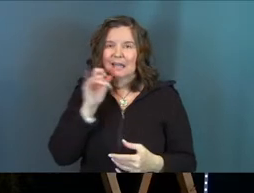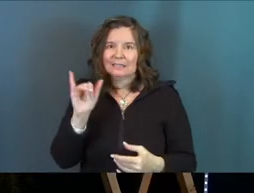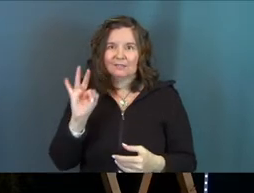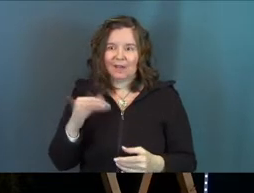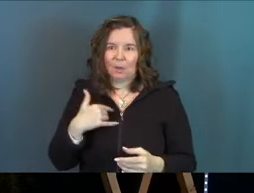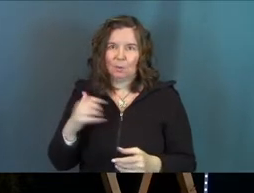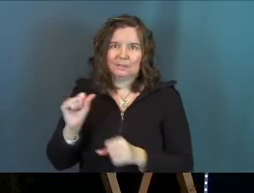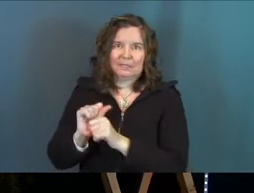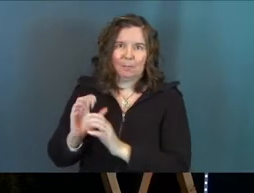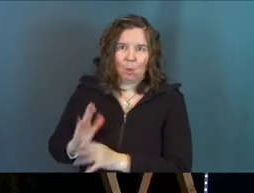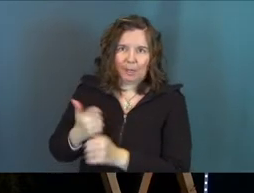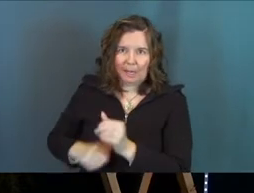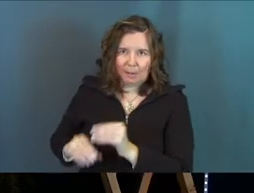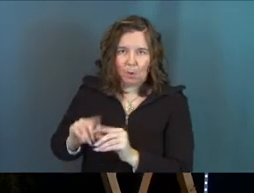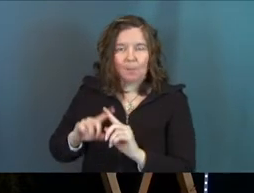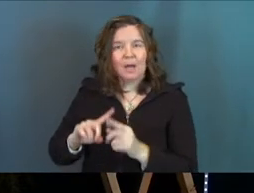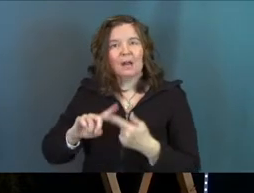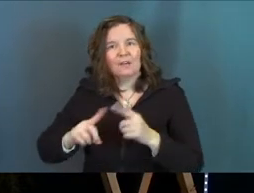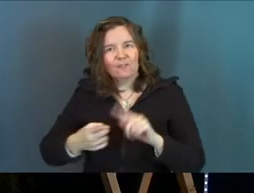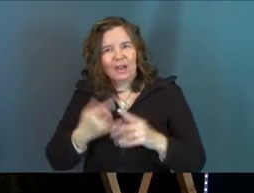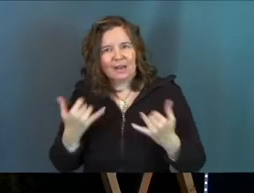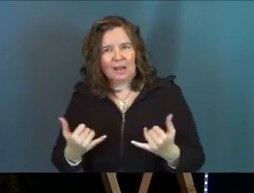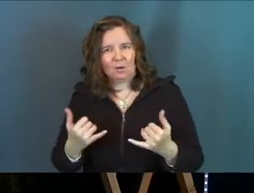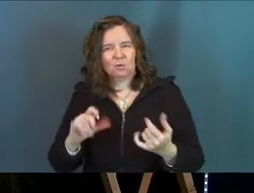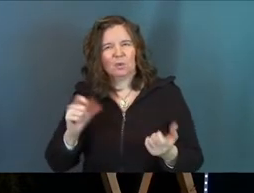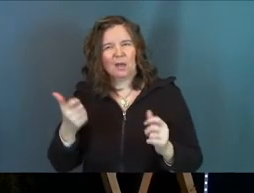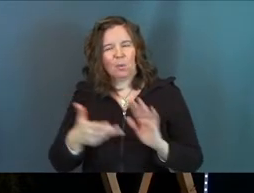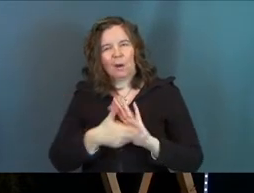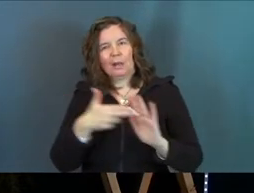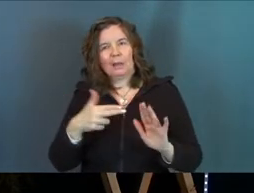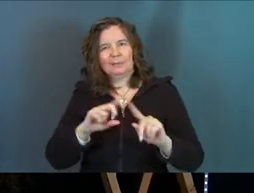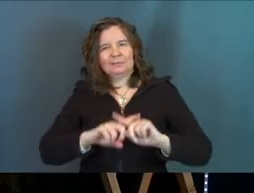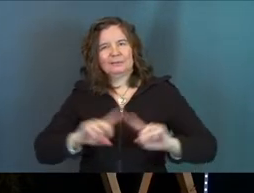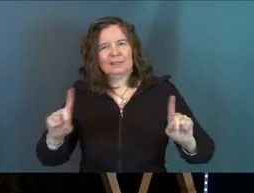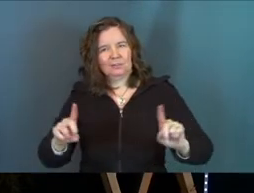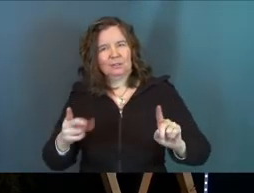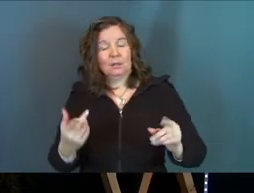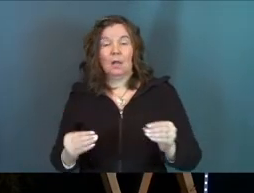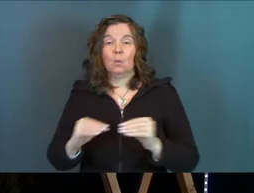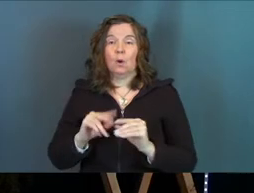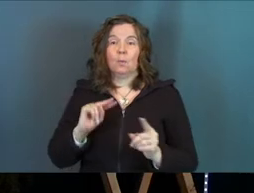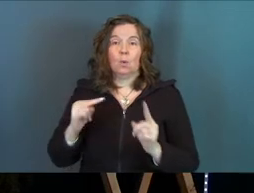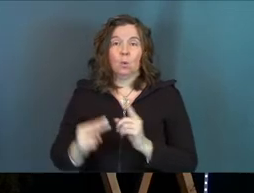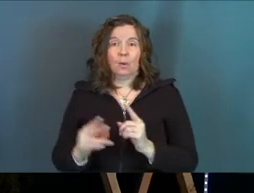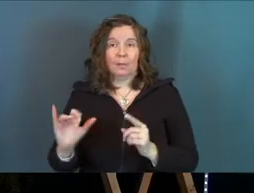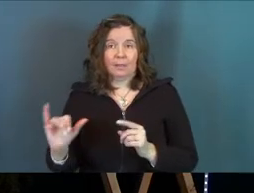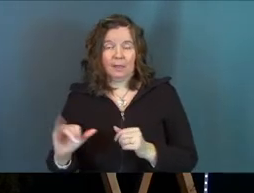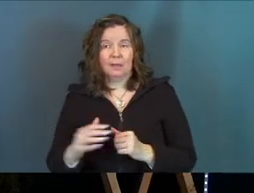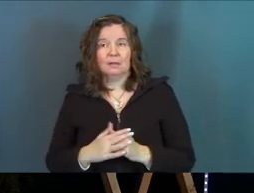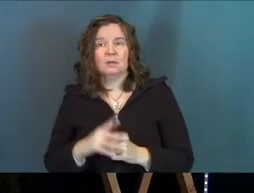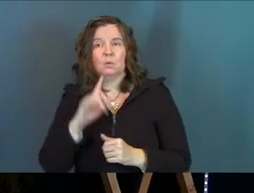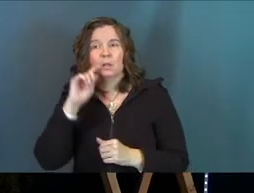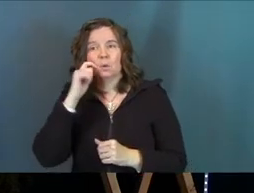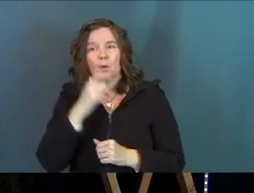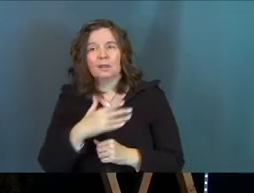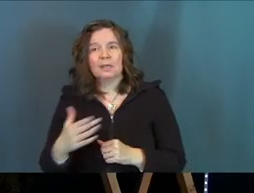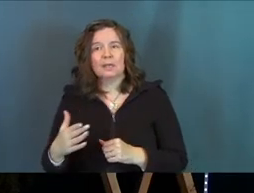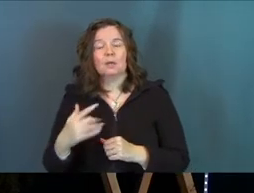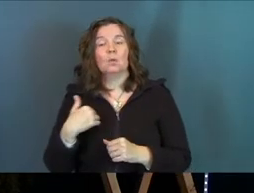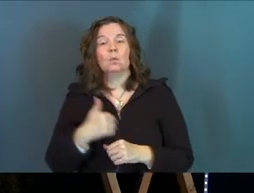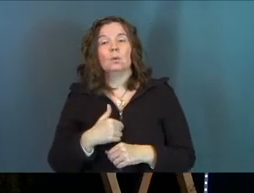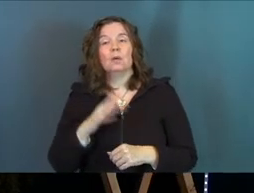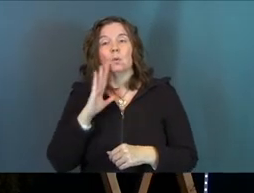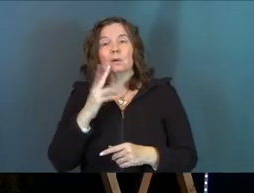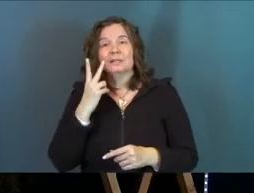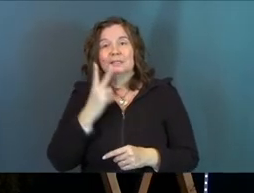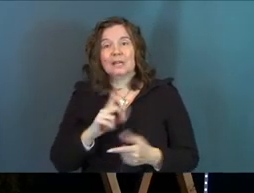as if I was his employee anymore, but just a friend. So it's another way to look at it. We'll see it that way. And then one more side note about that. It's just this really cool thing.